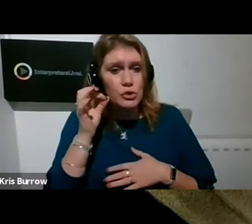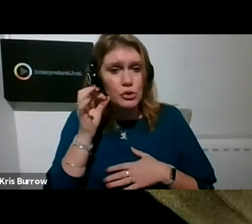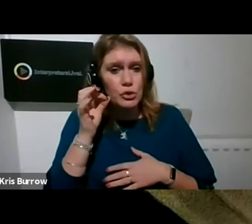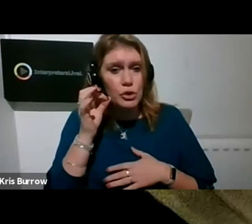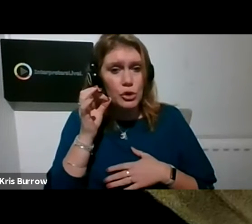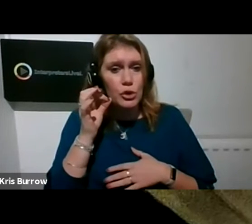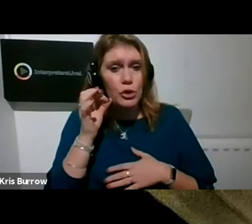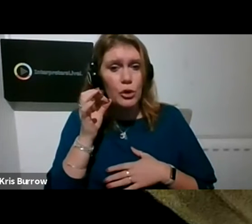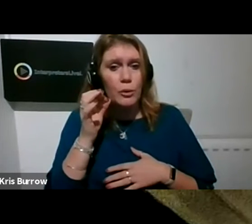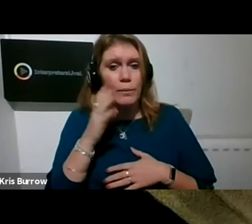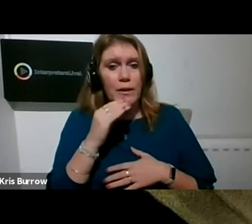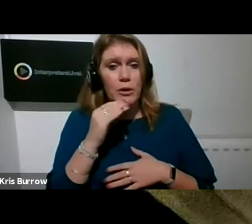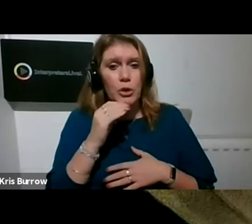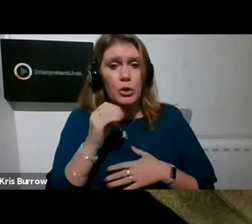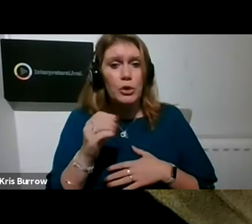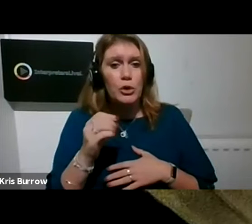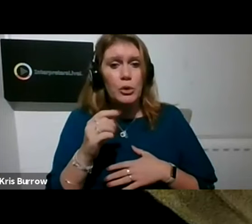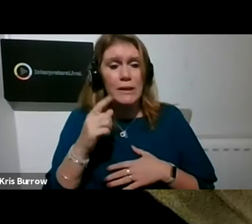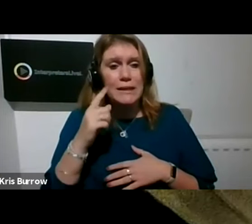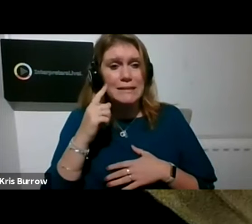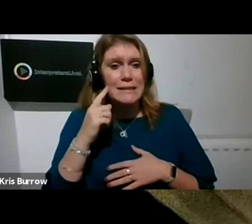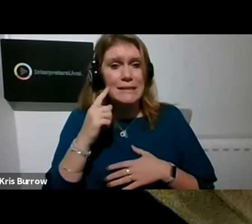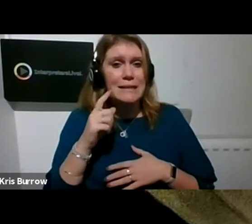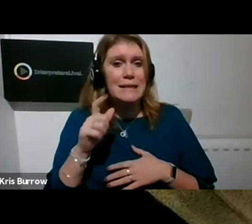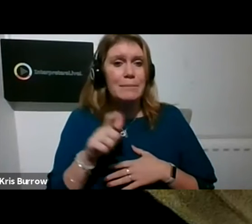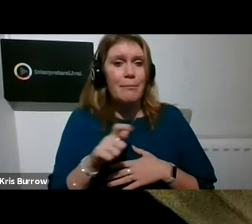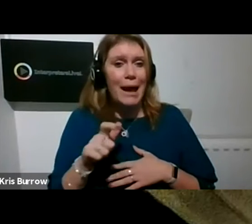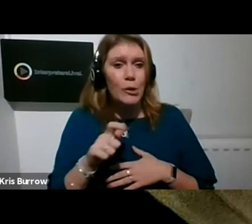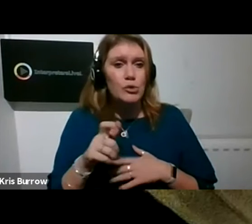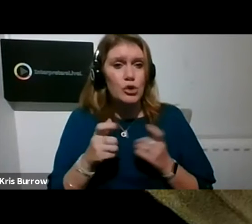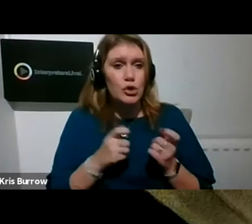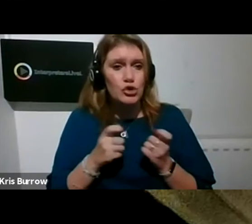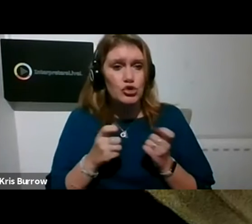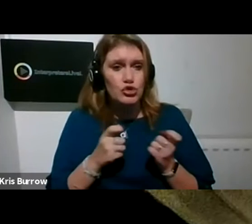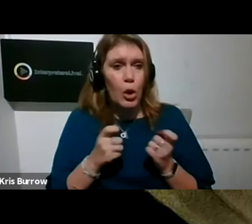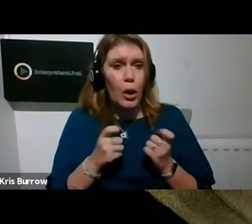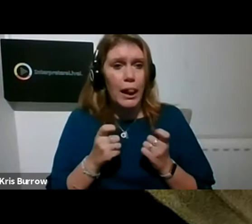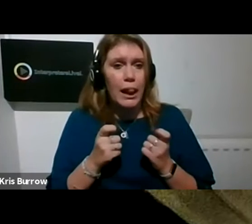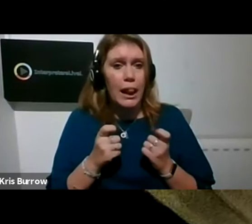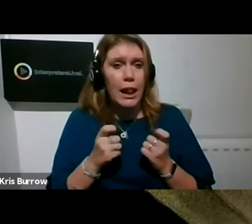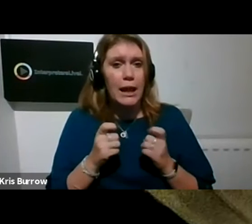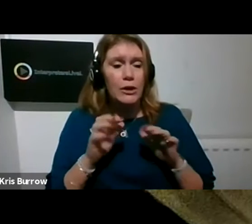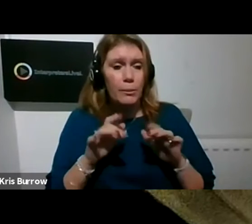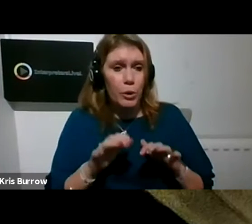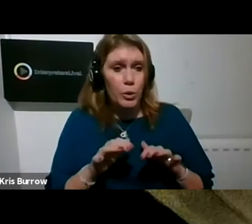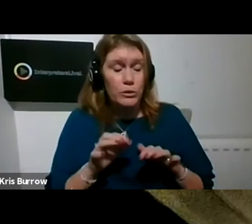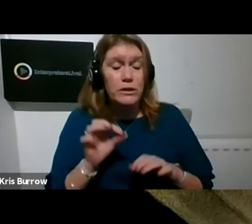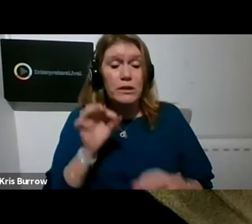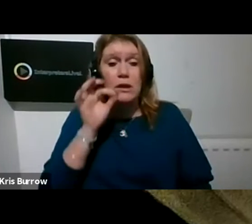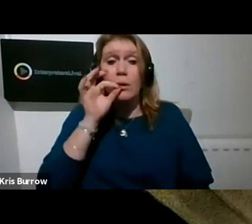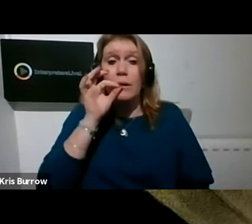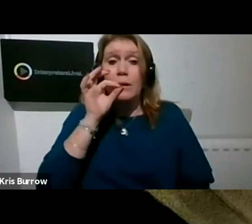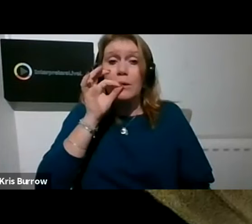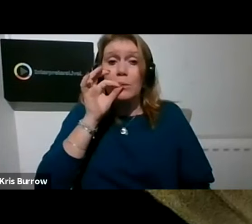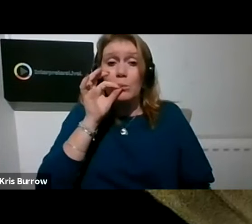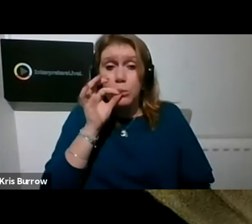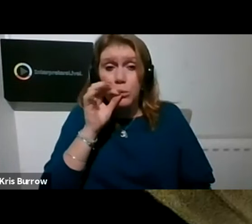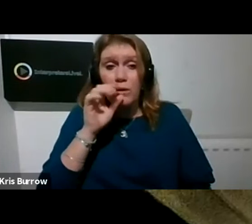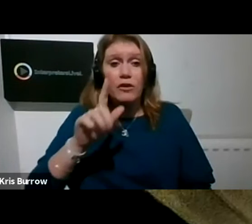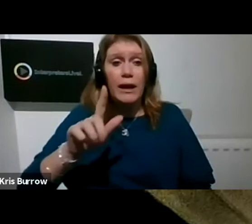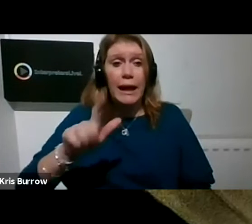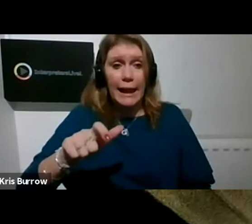mouse to control his computer, and he blows into the tube for a click. So